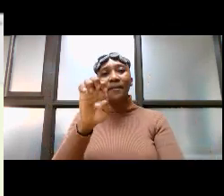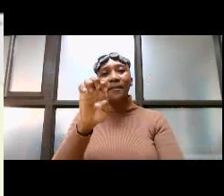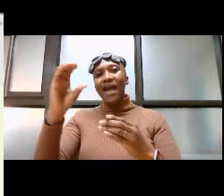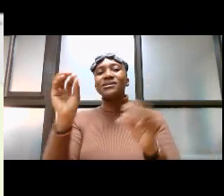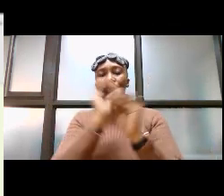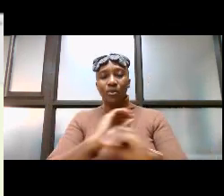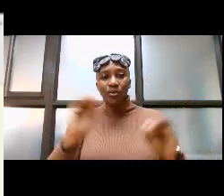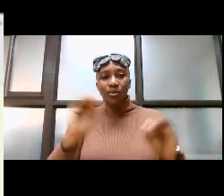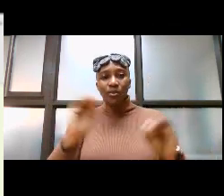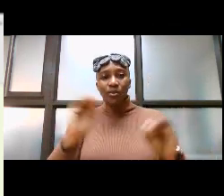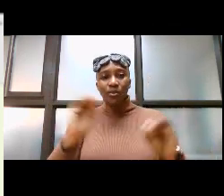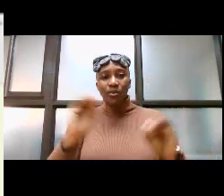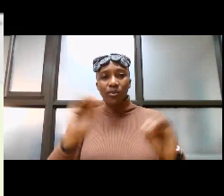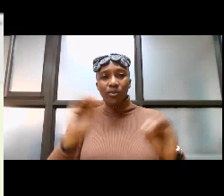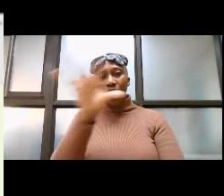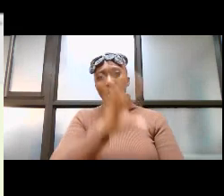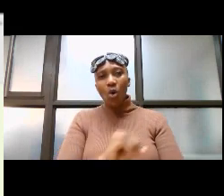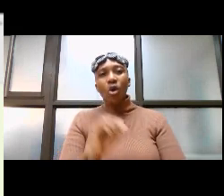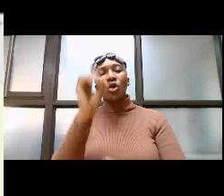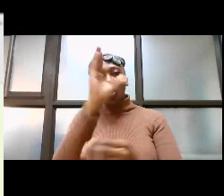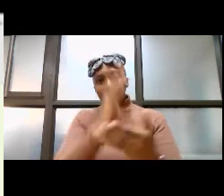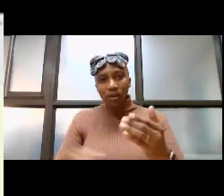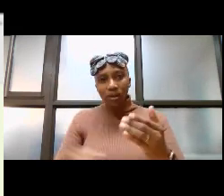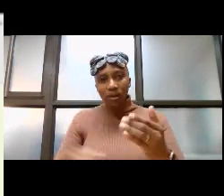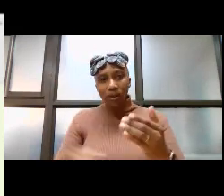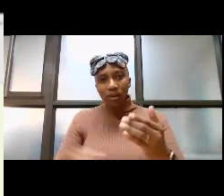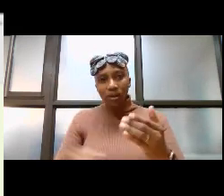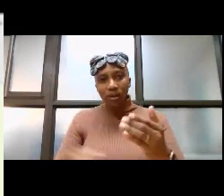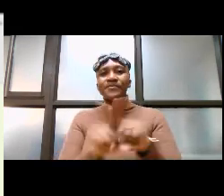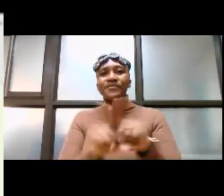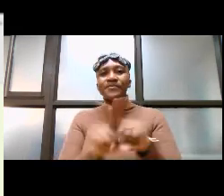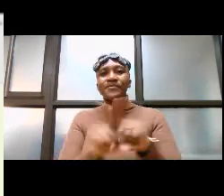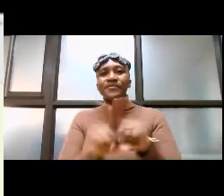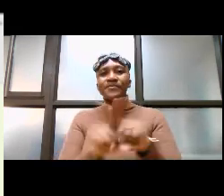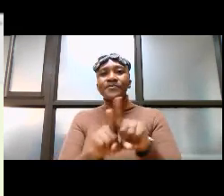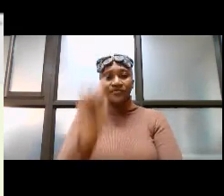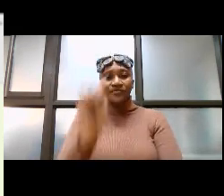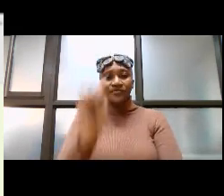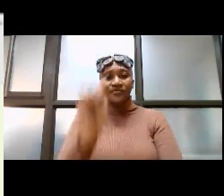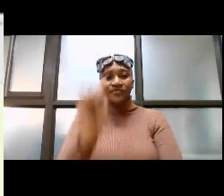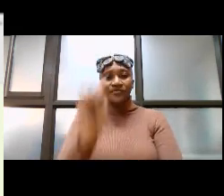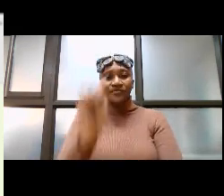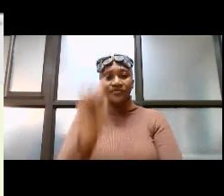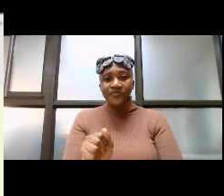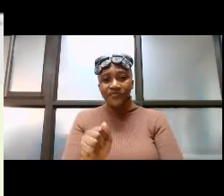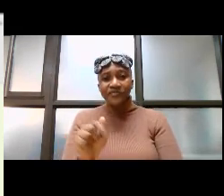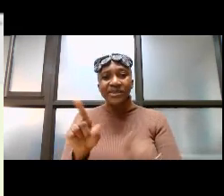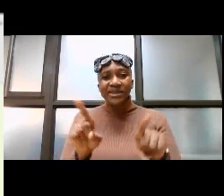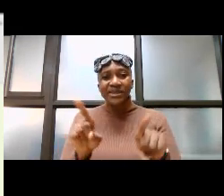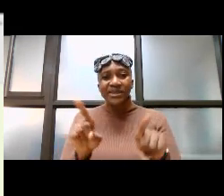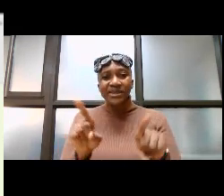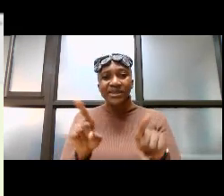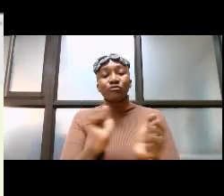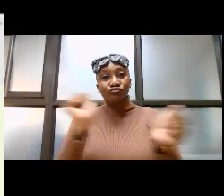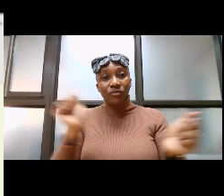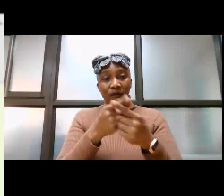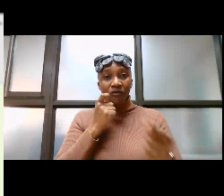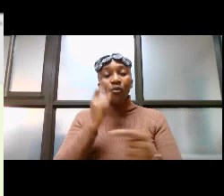And I think South Africa is just the other day that it came out. So it came out of colonialism. So this is